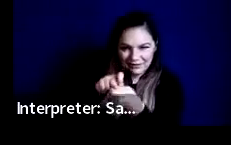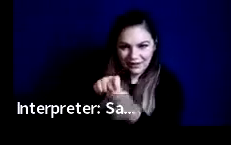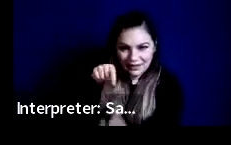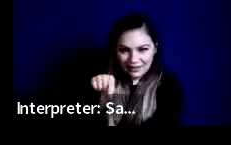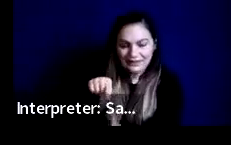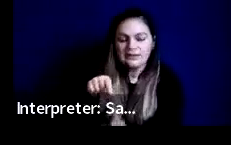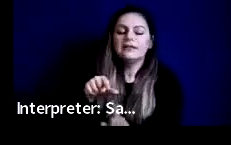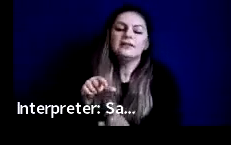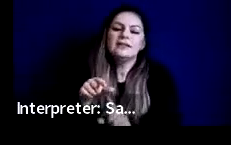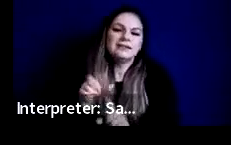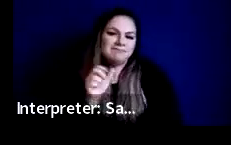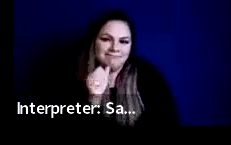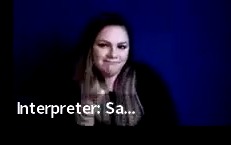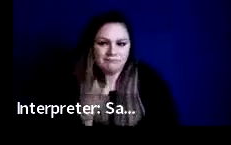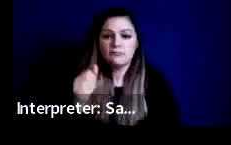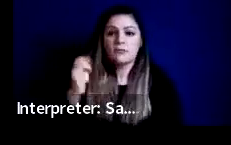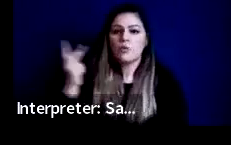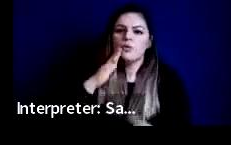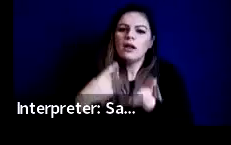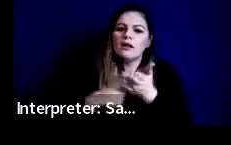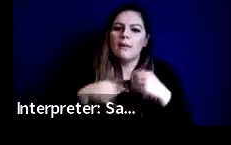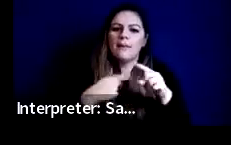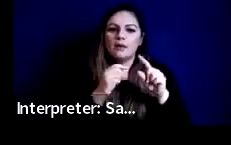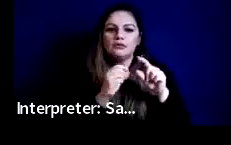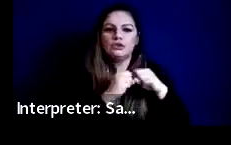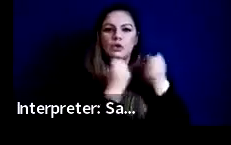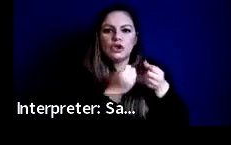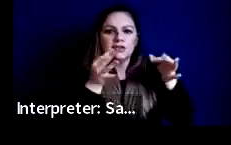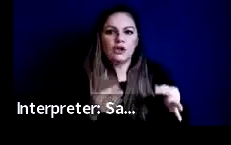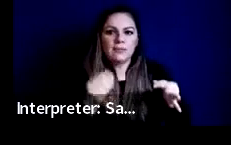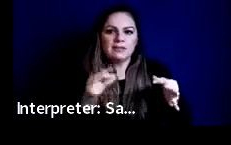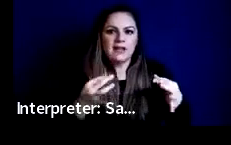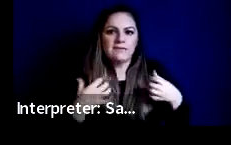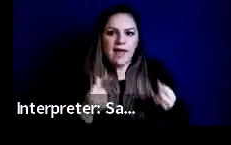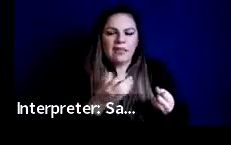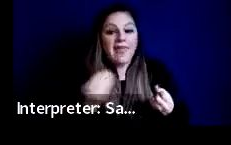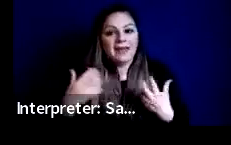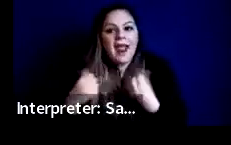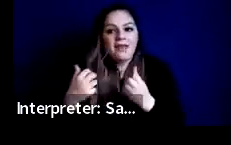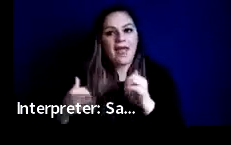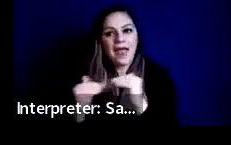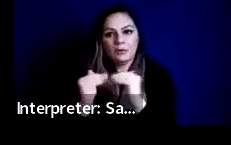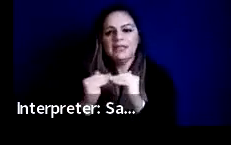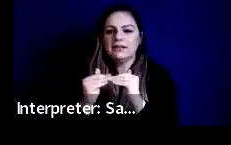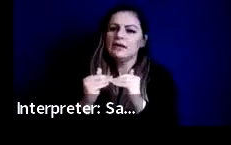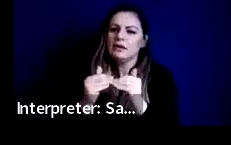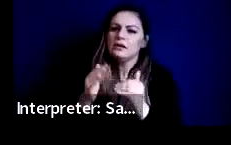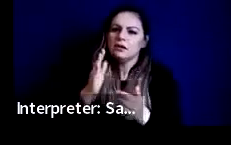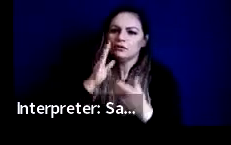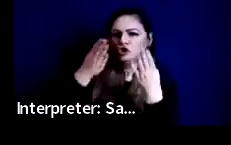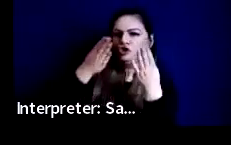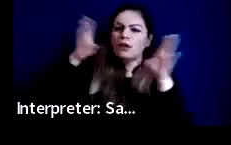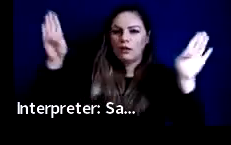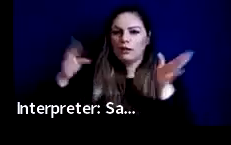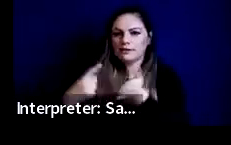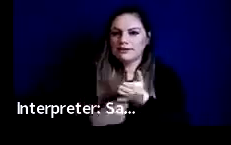talking mostly about social determinants of health and health equity as concepts more broadly. And